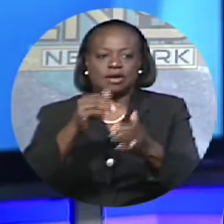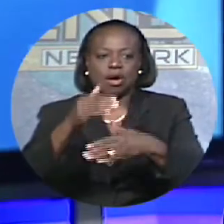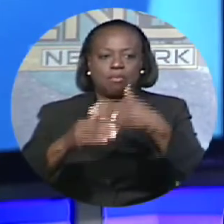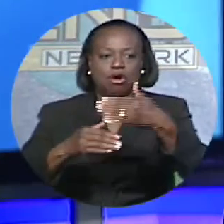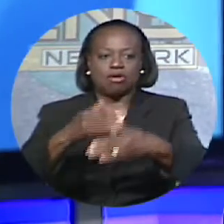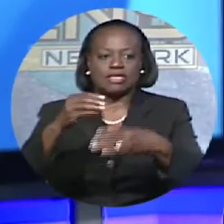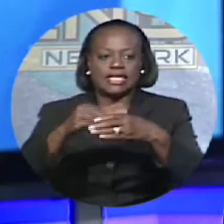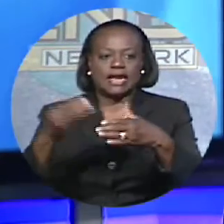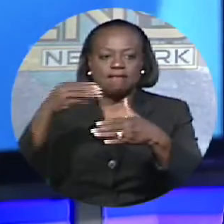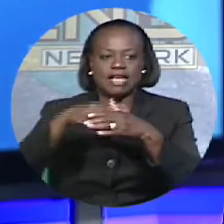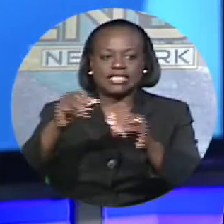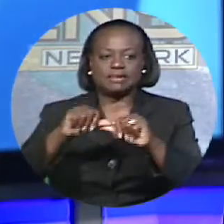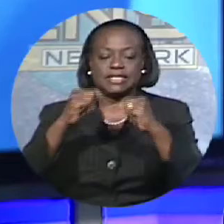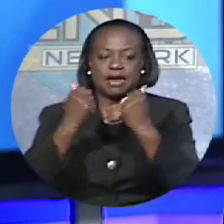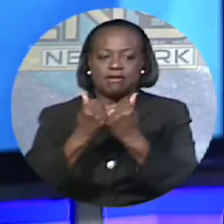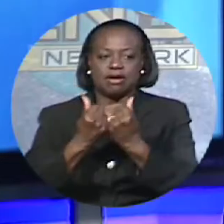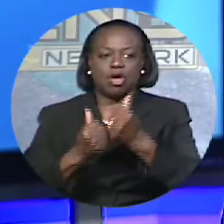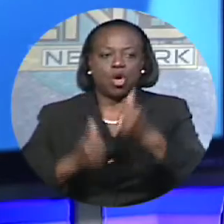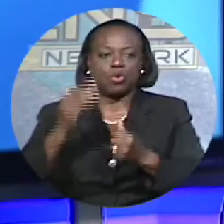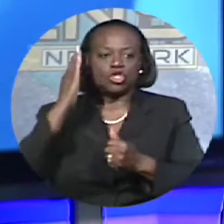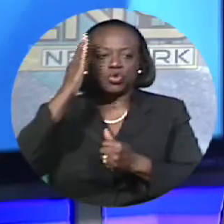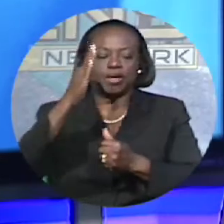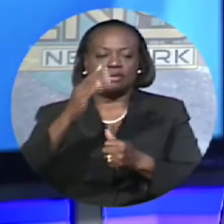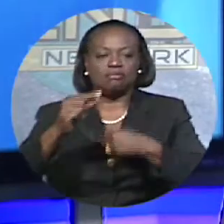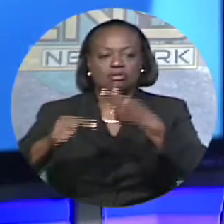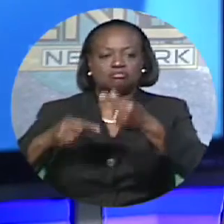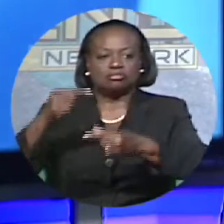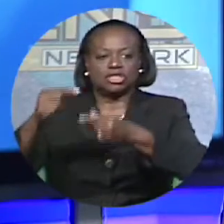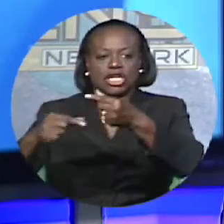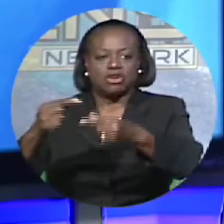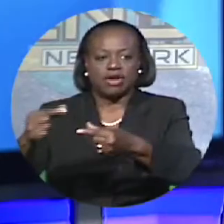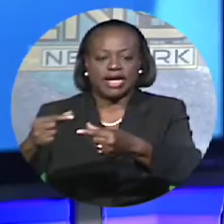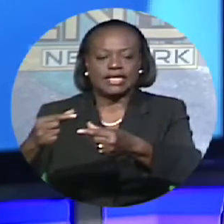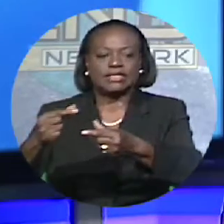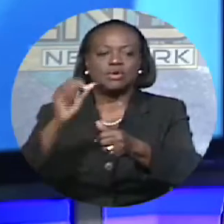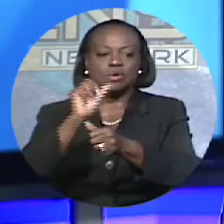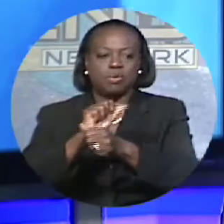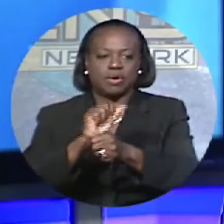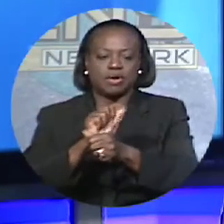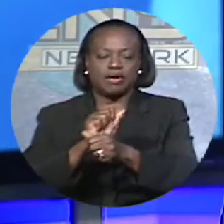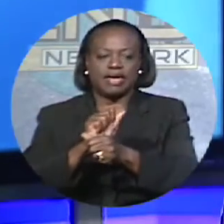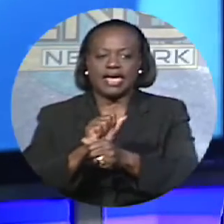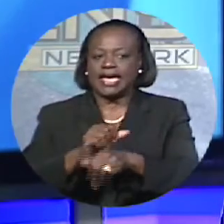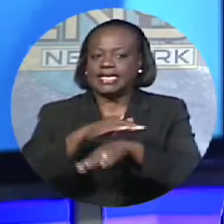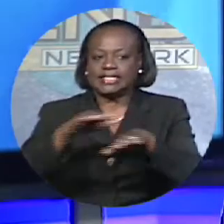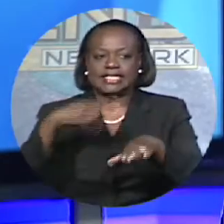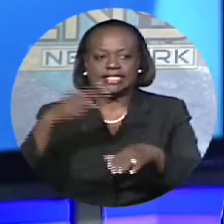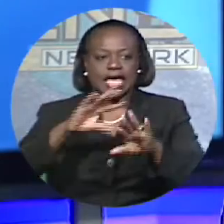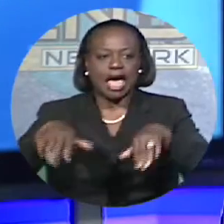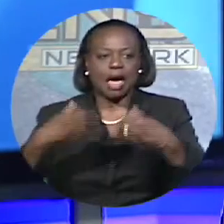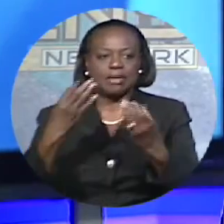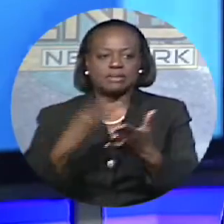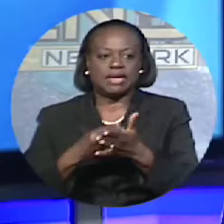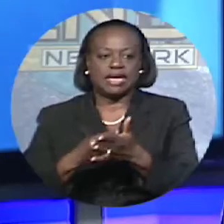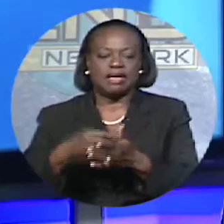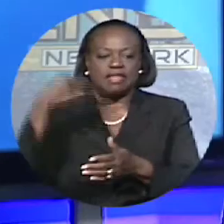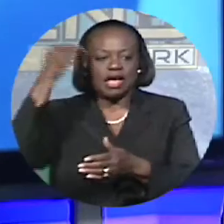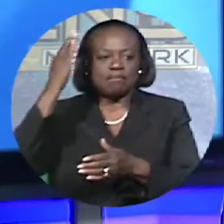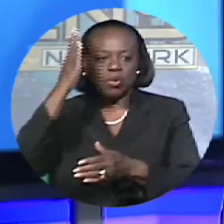area, which will hopefully generate employment. But the Prime Minister wouldn't say just how much money the government is prepared to borrow.